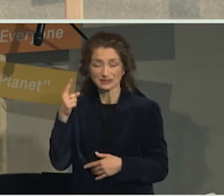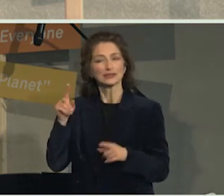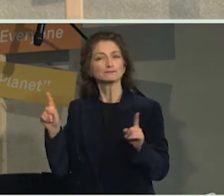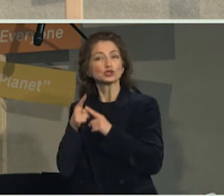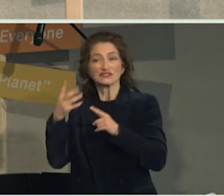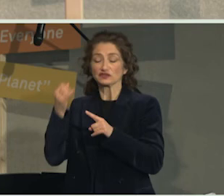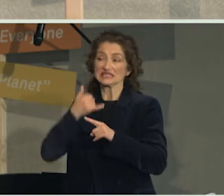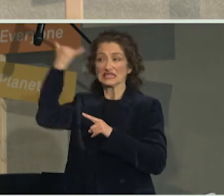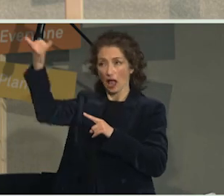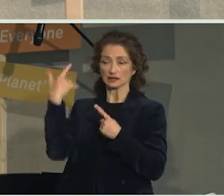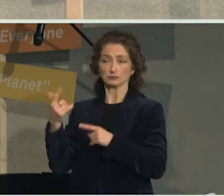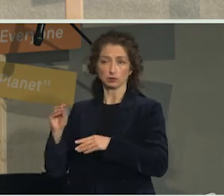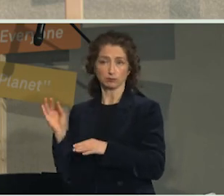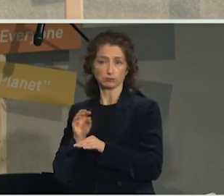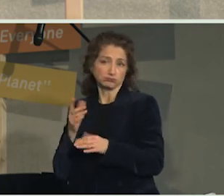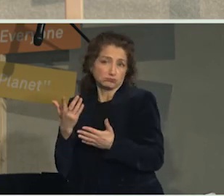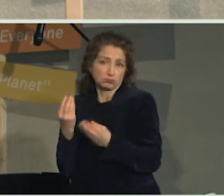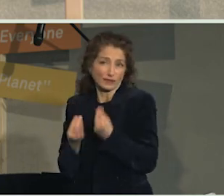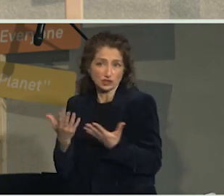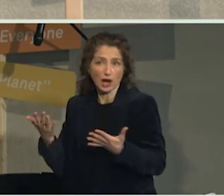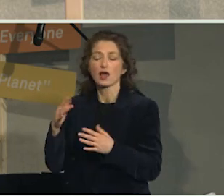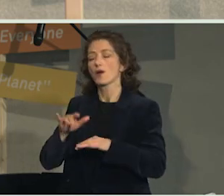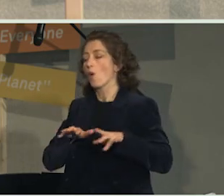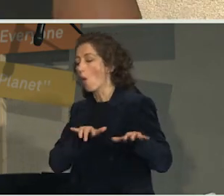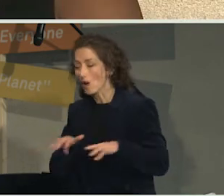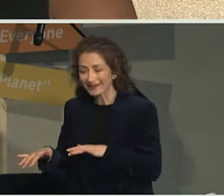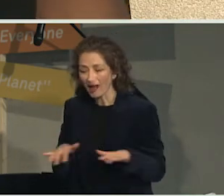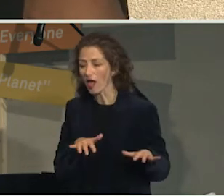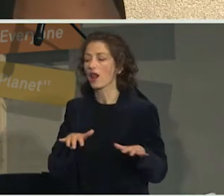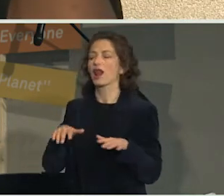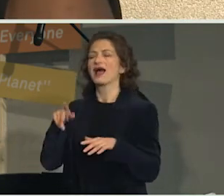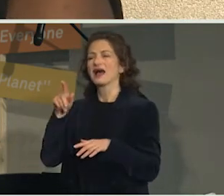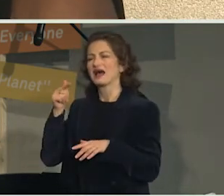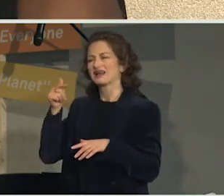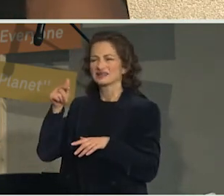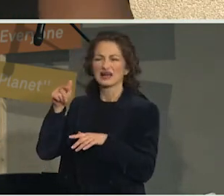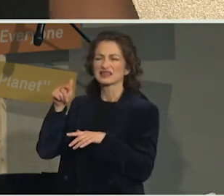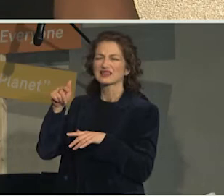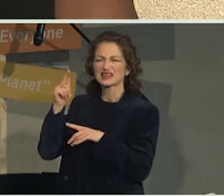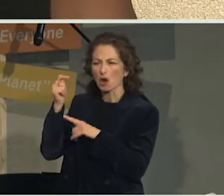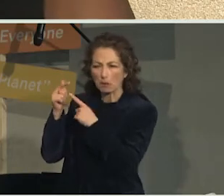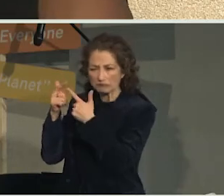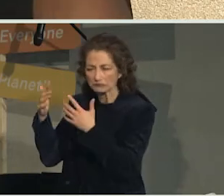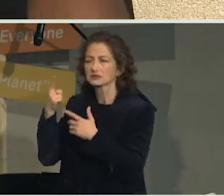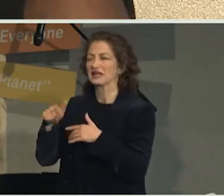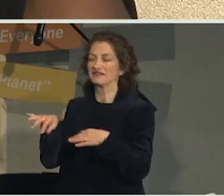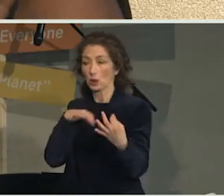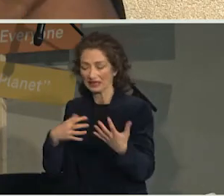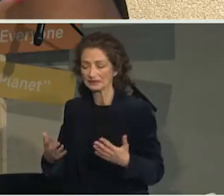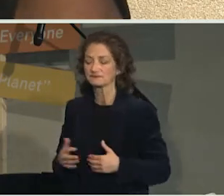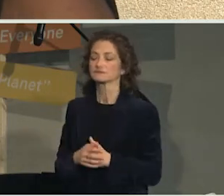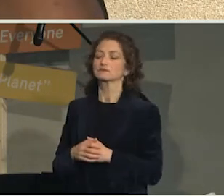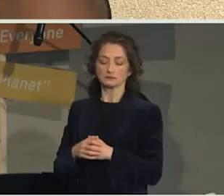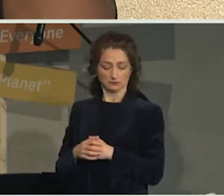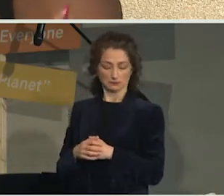years. She played the organ, the trombone, the violin. My father was a musician as well. That's how they came together. I think